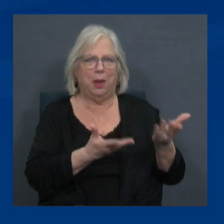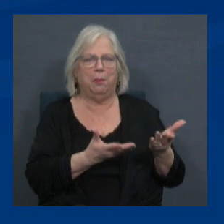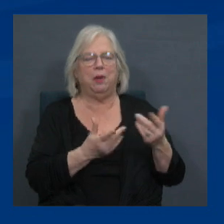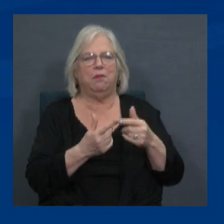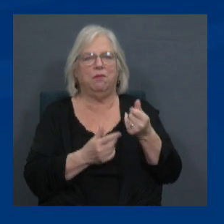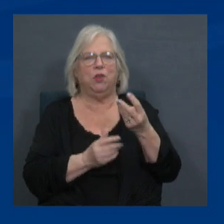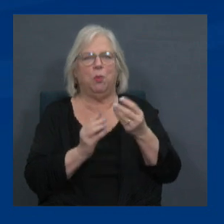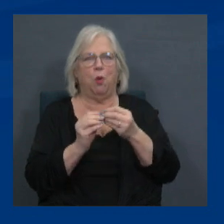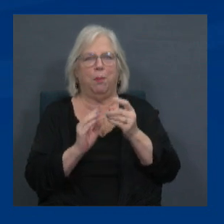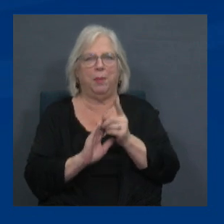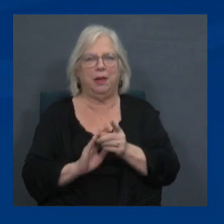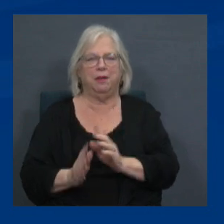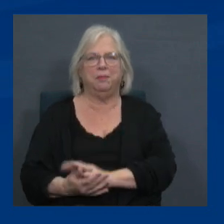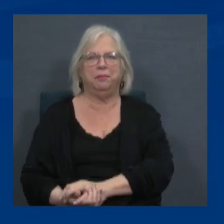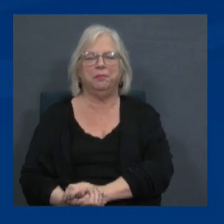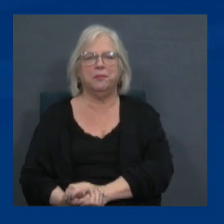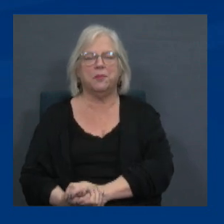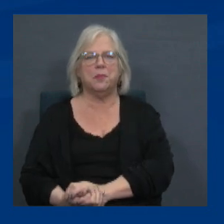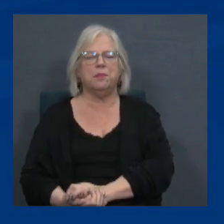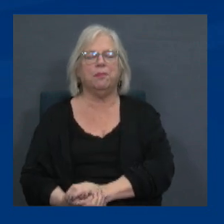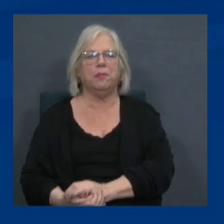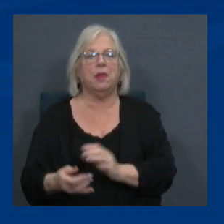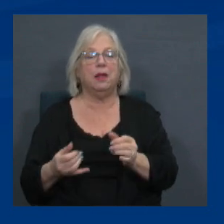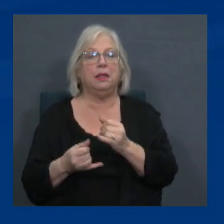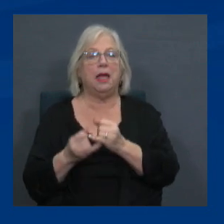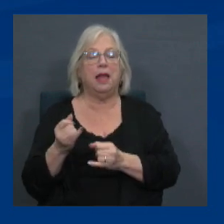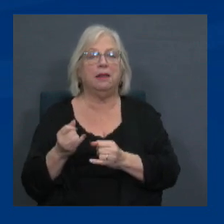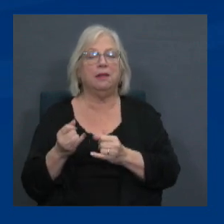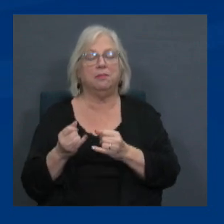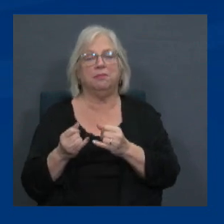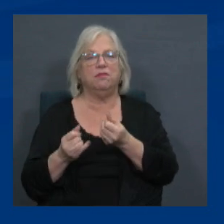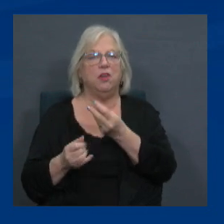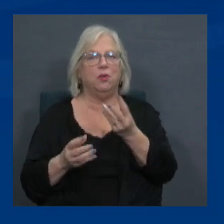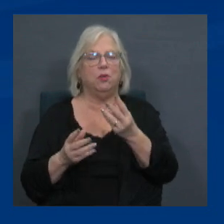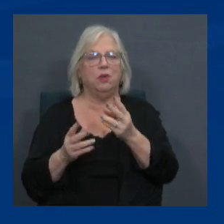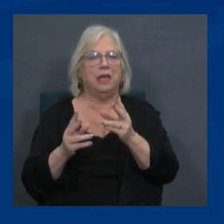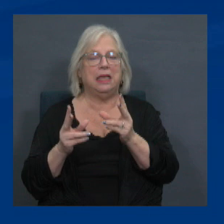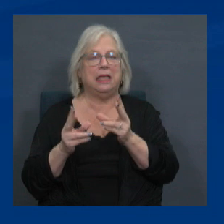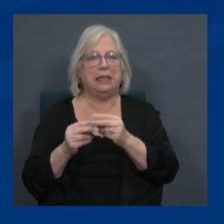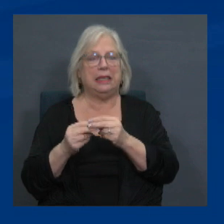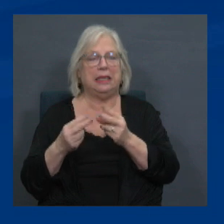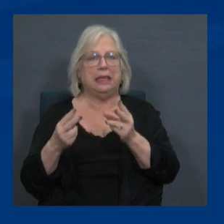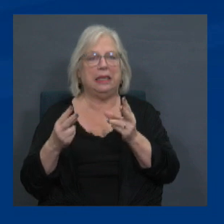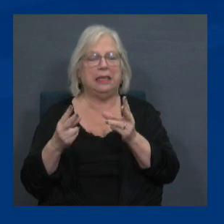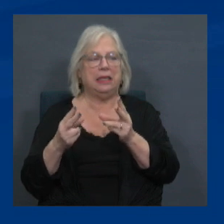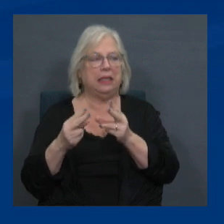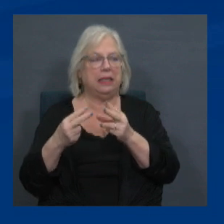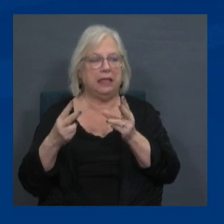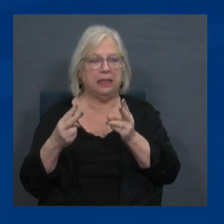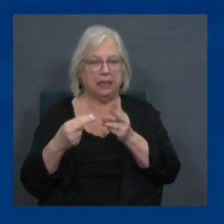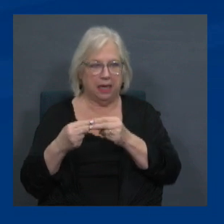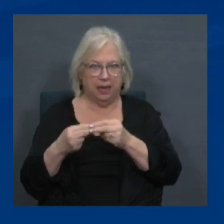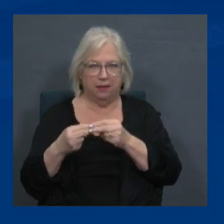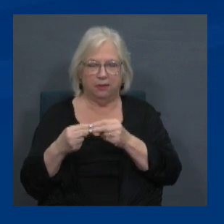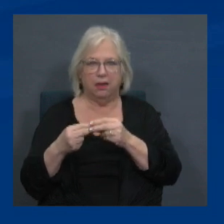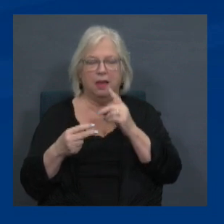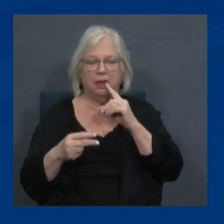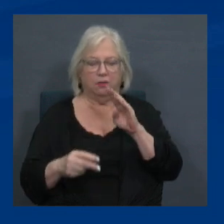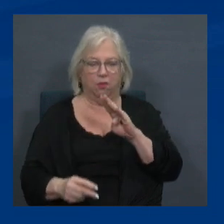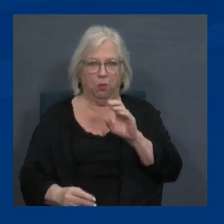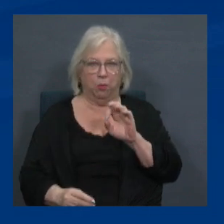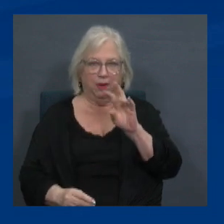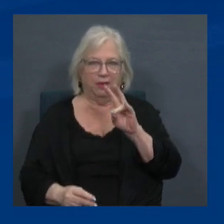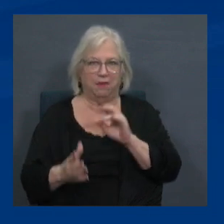more minutes. Lastly, last couple of slides, also that will be launched this year, this $4.7